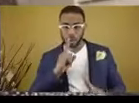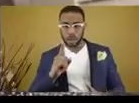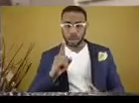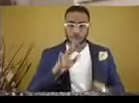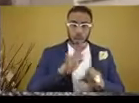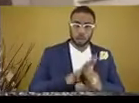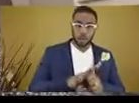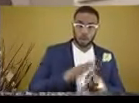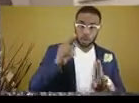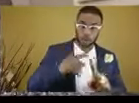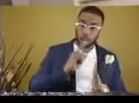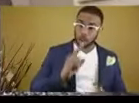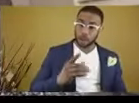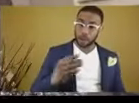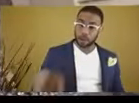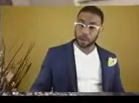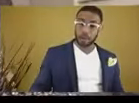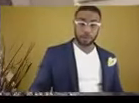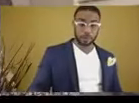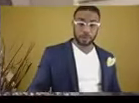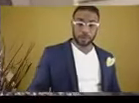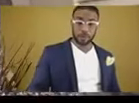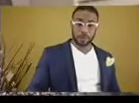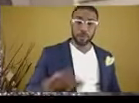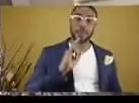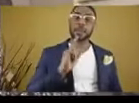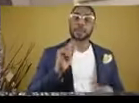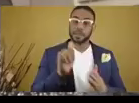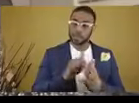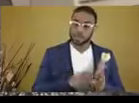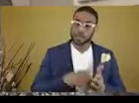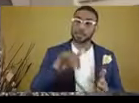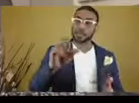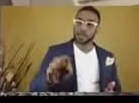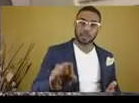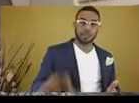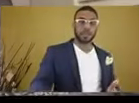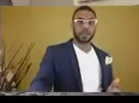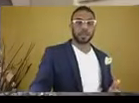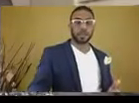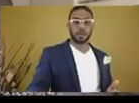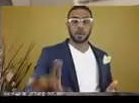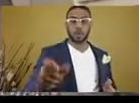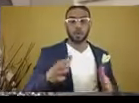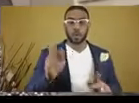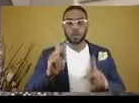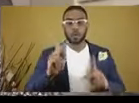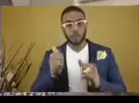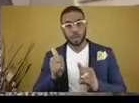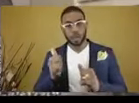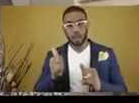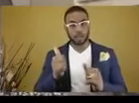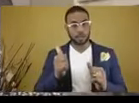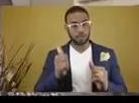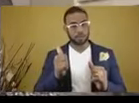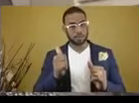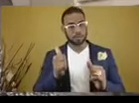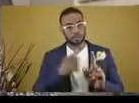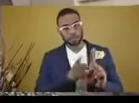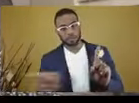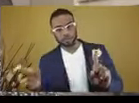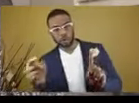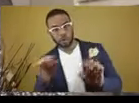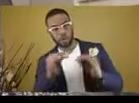points are. Again, there is an agenda. There's often one of the ways that people try to deride a movement and